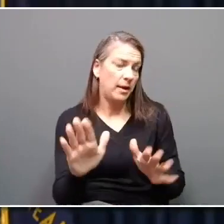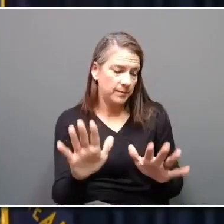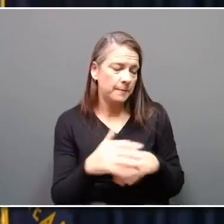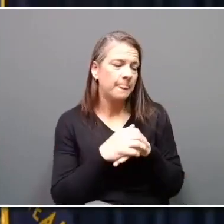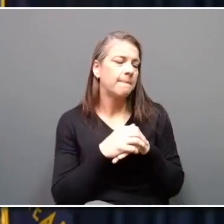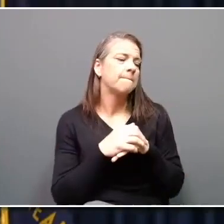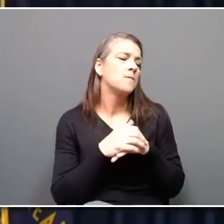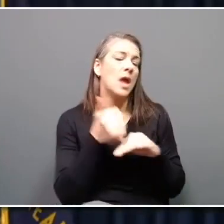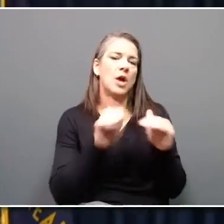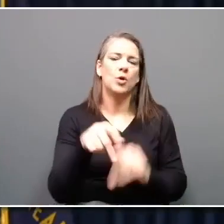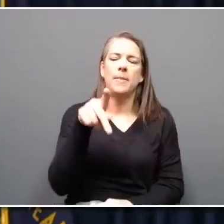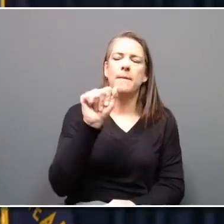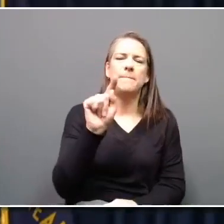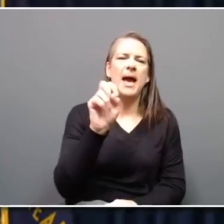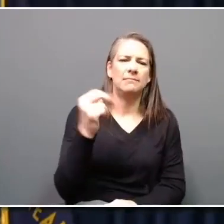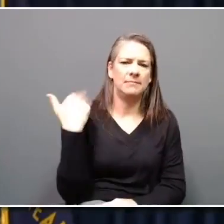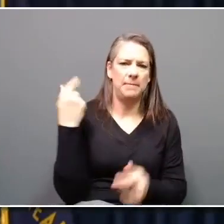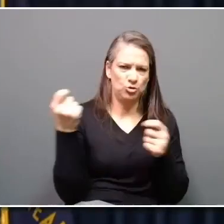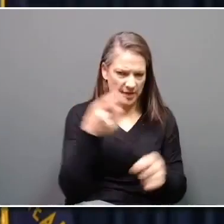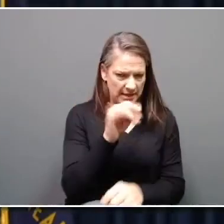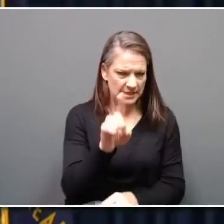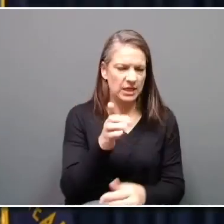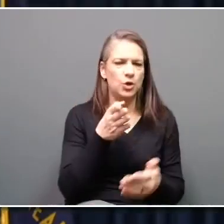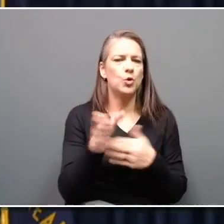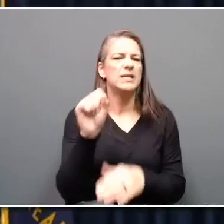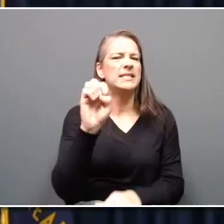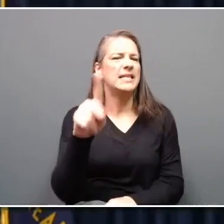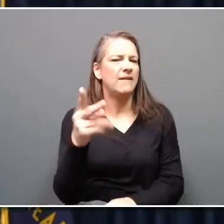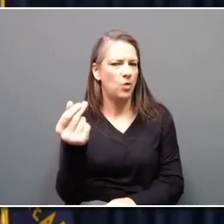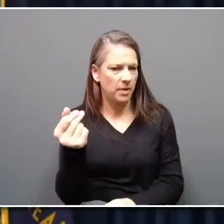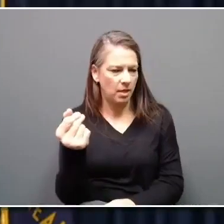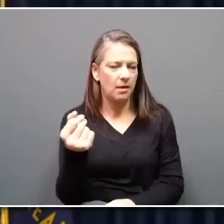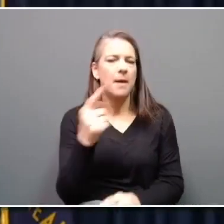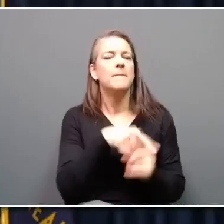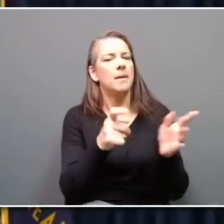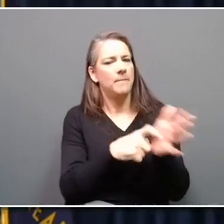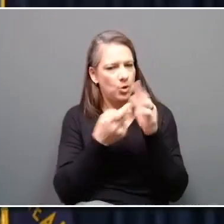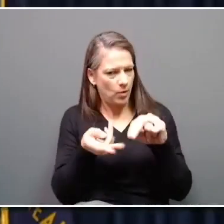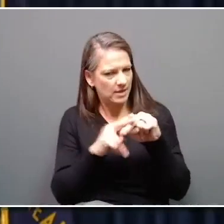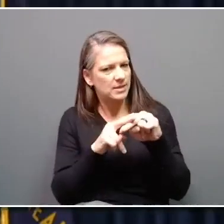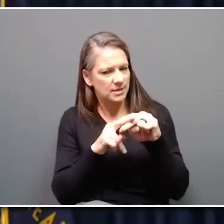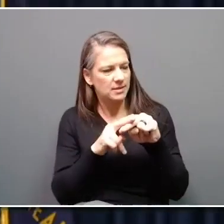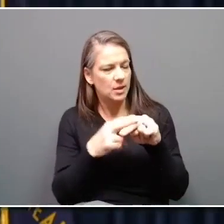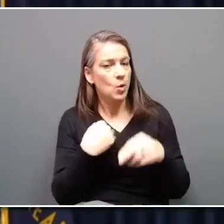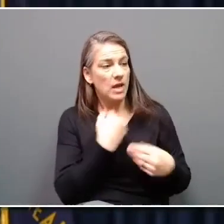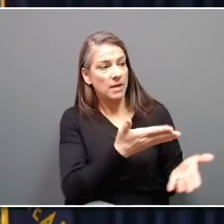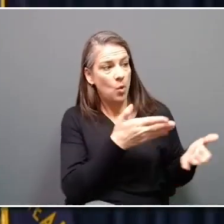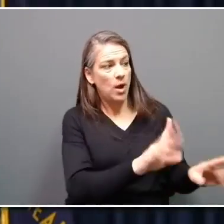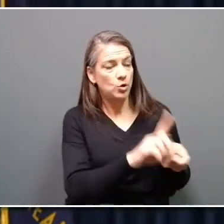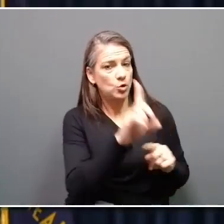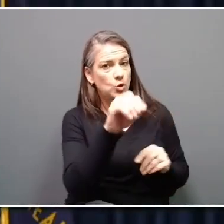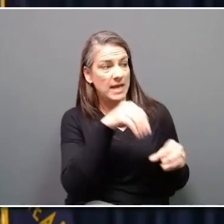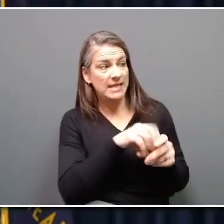Patton administration, they did it through the SEEK formula, but mandated the raises. We gave them a way to do it in SEEK, but not